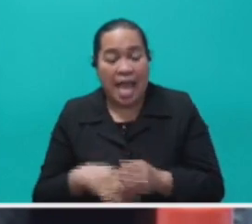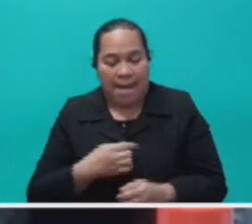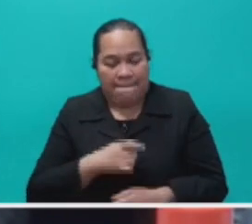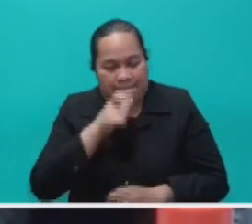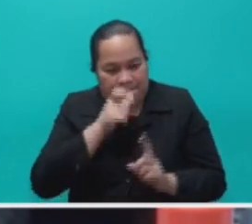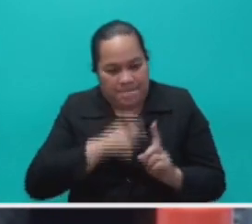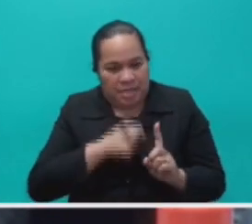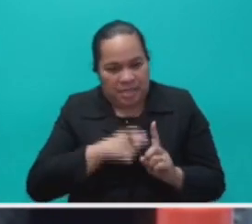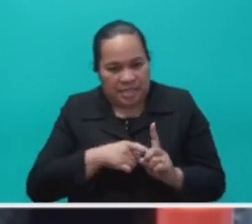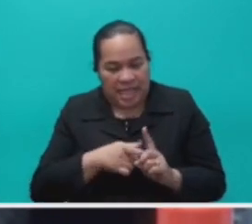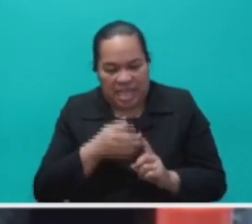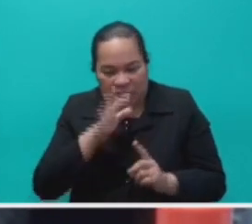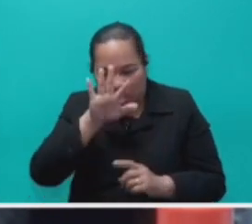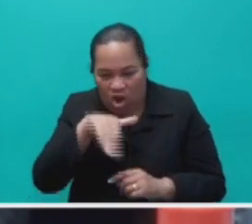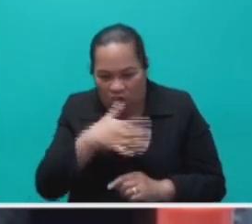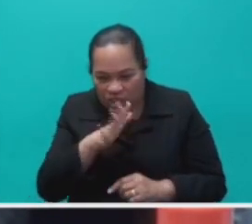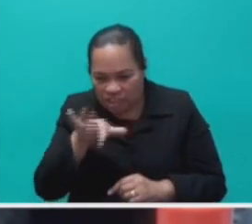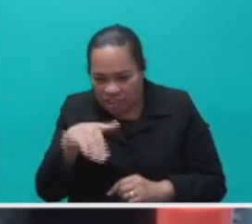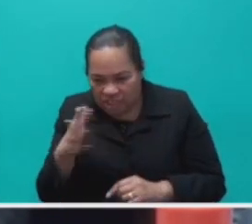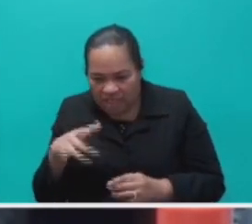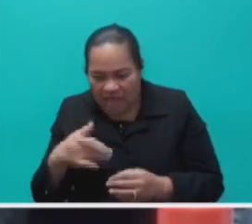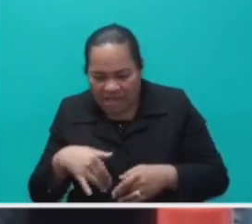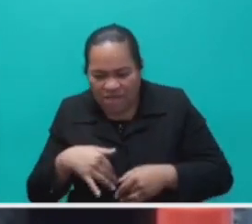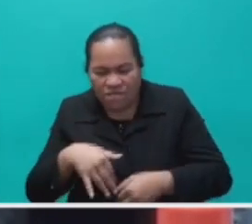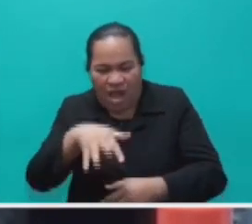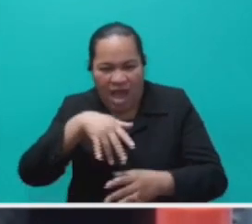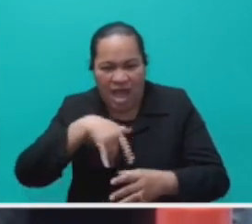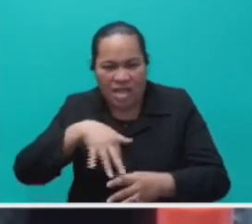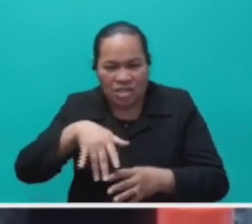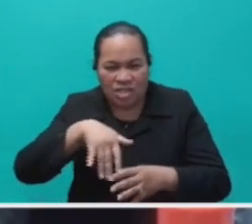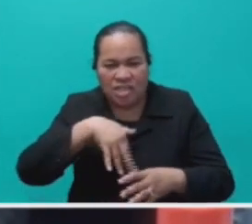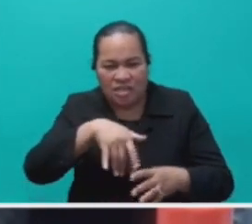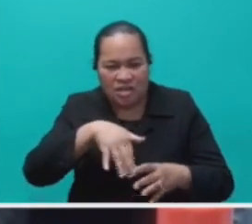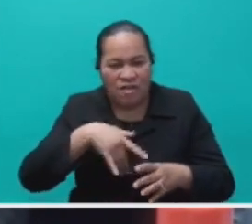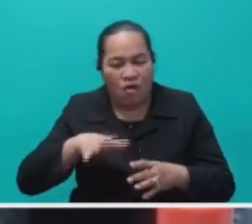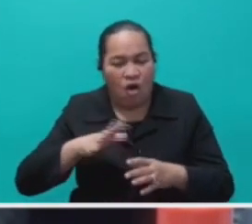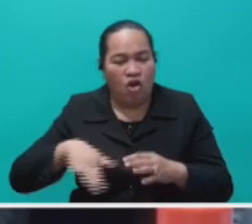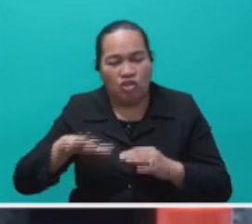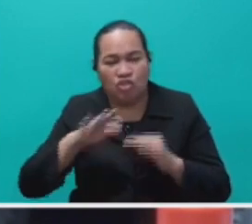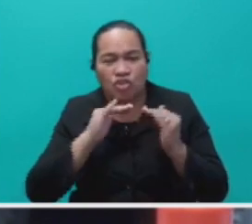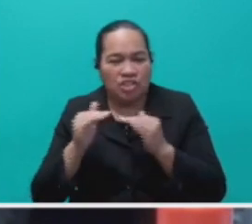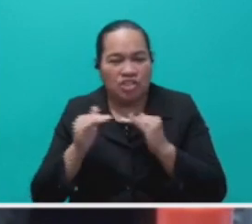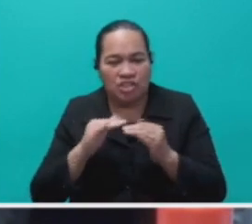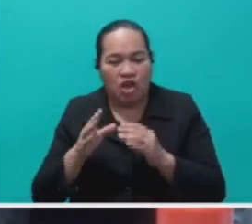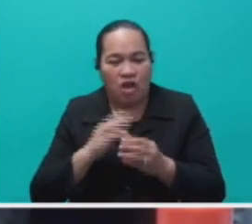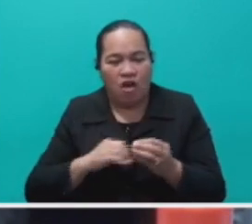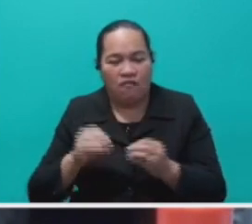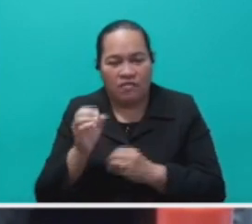personally audited the files of all judicial officers in this nation.